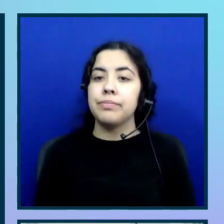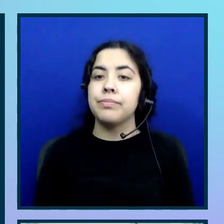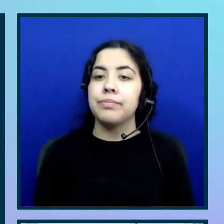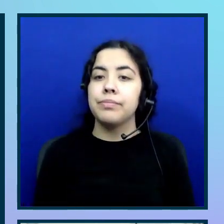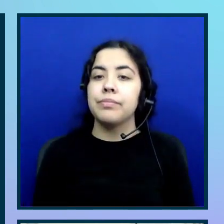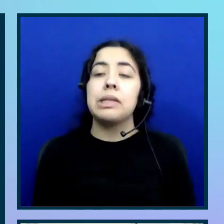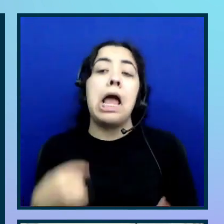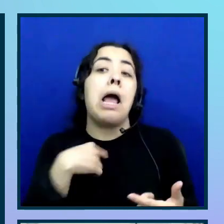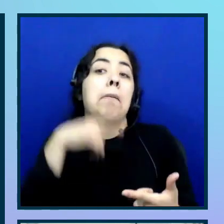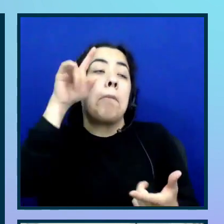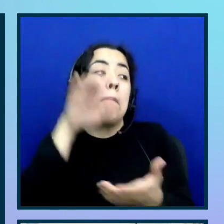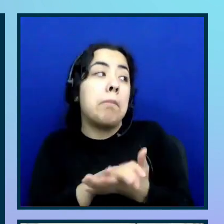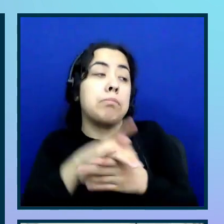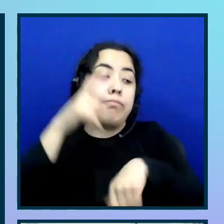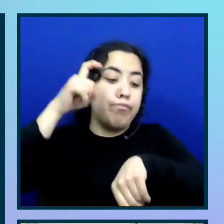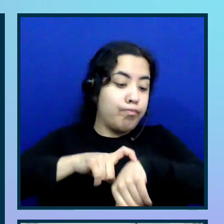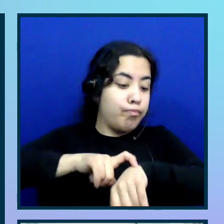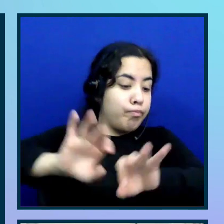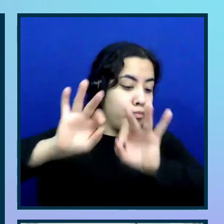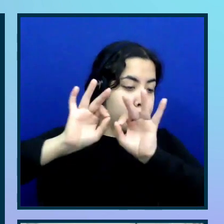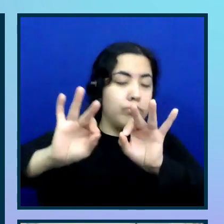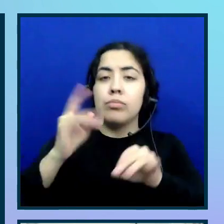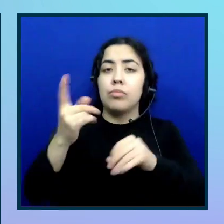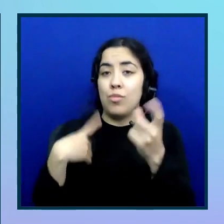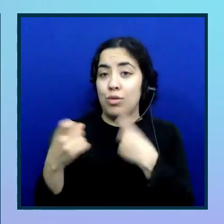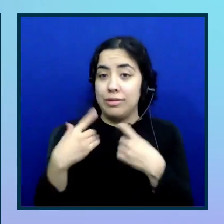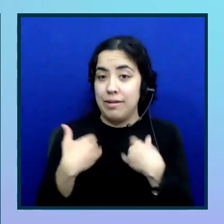I believe we are right on time for questions